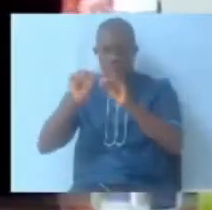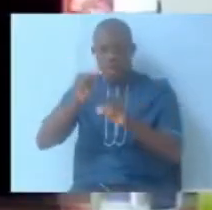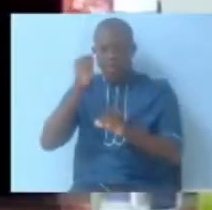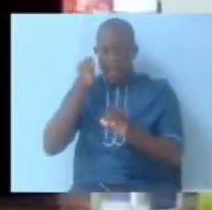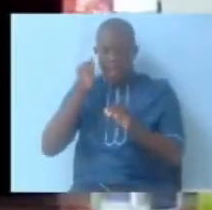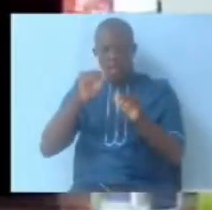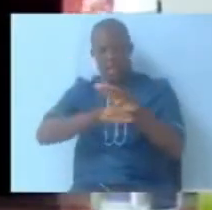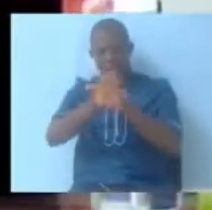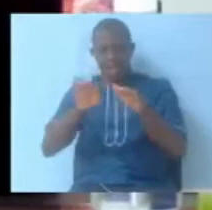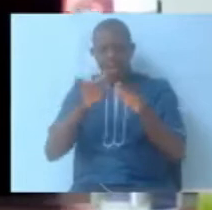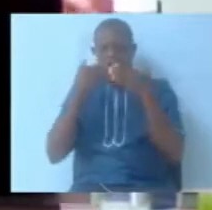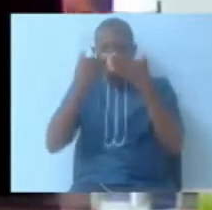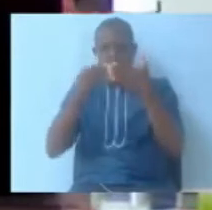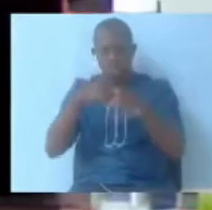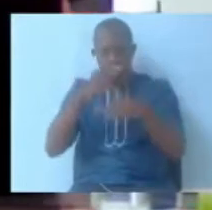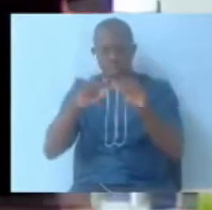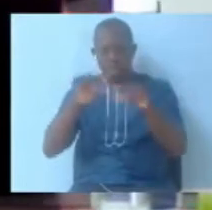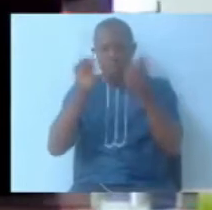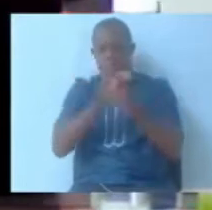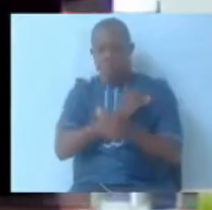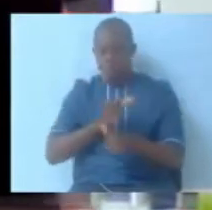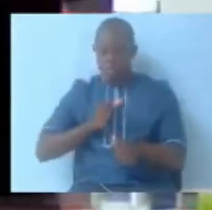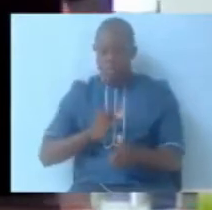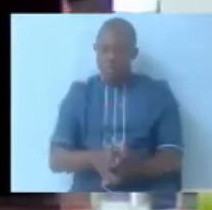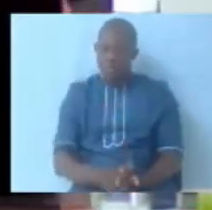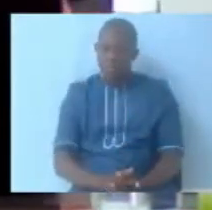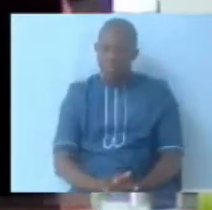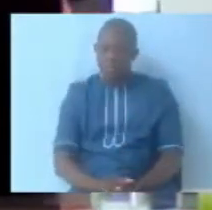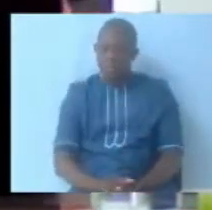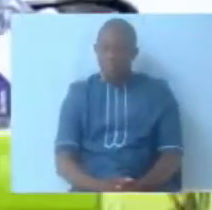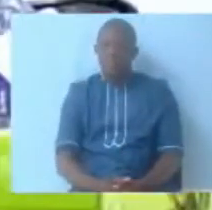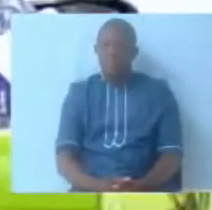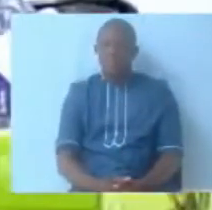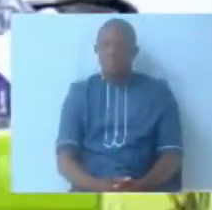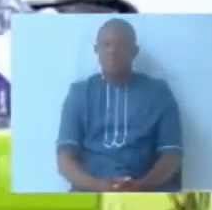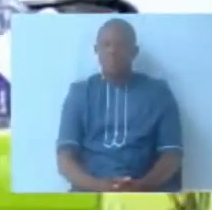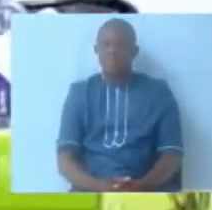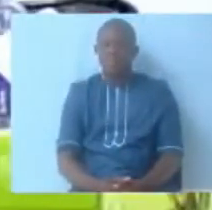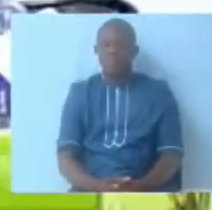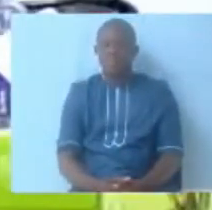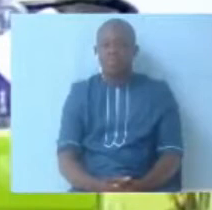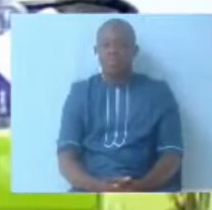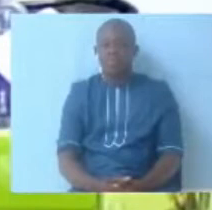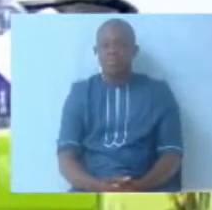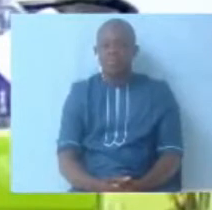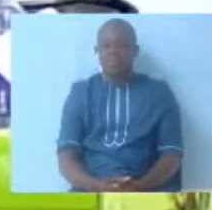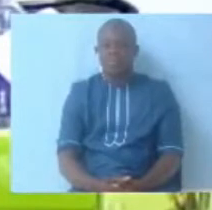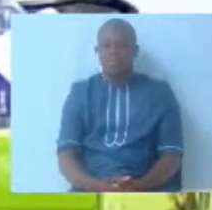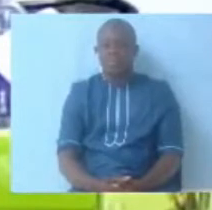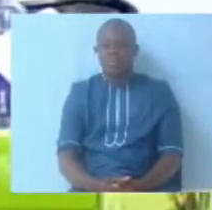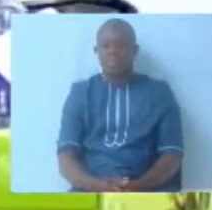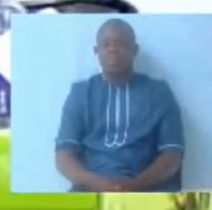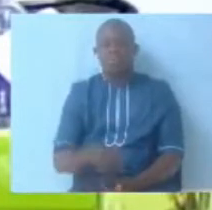londo nyi kakala karamonyi ya damura nyameng afanya bang. I did my primary schooling in